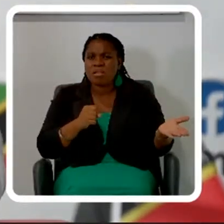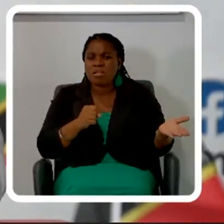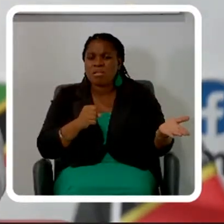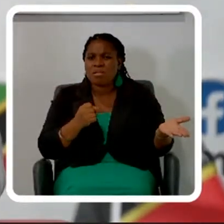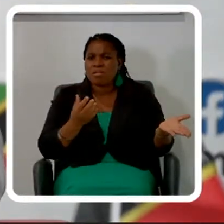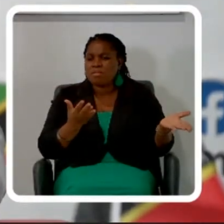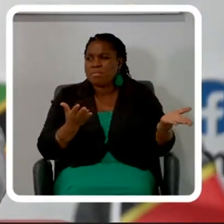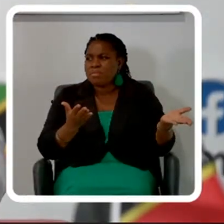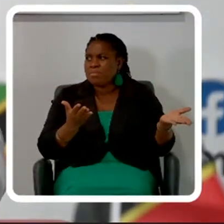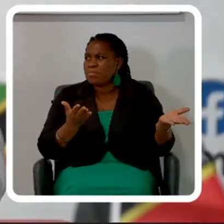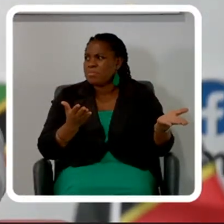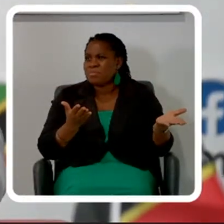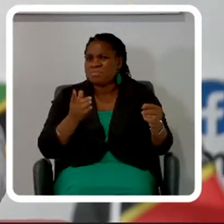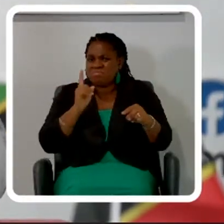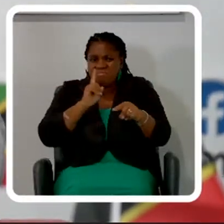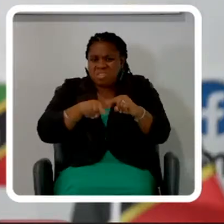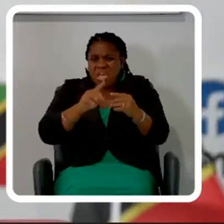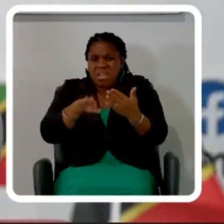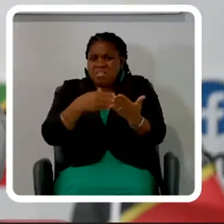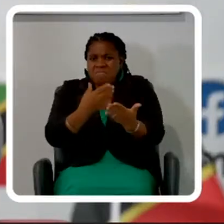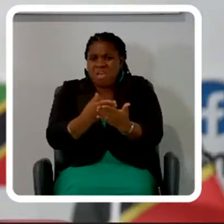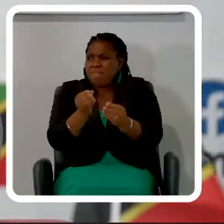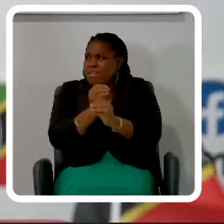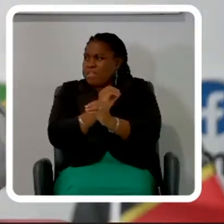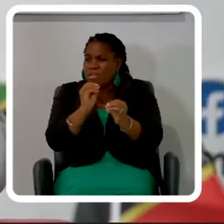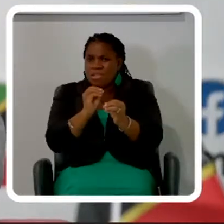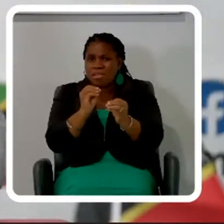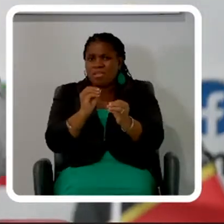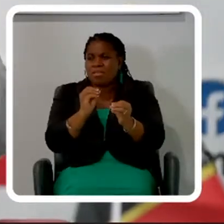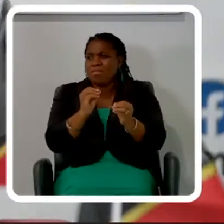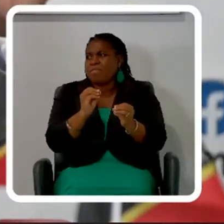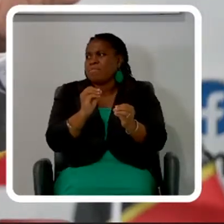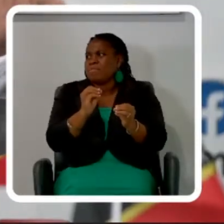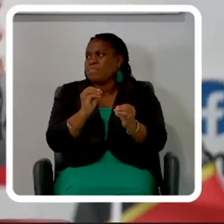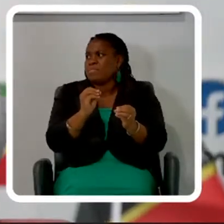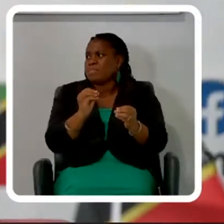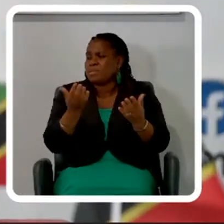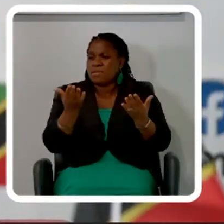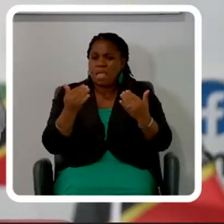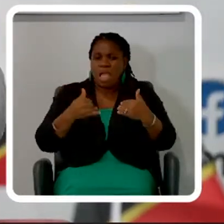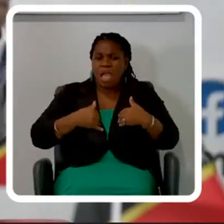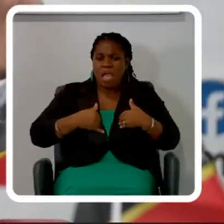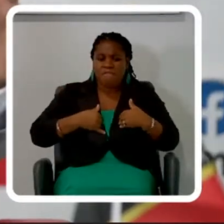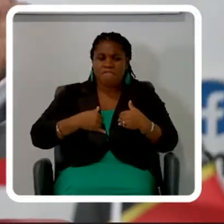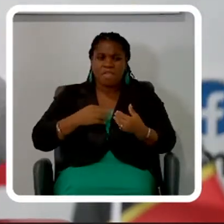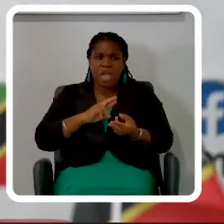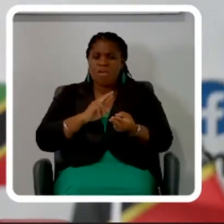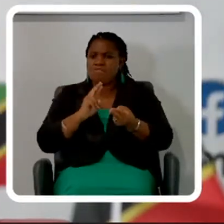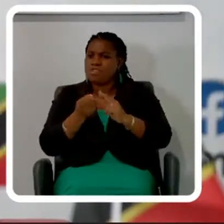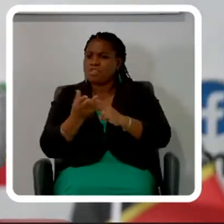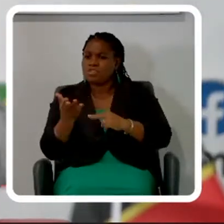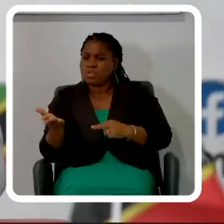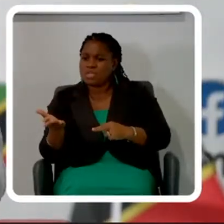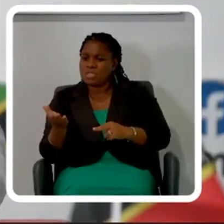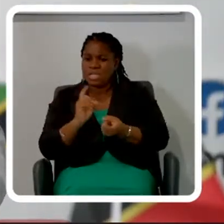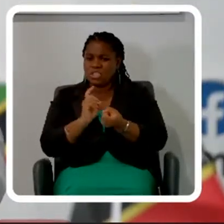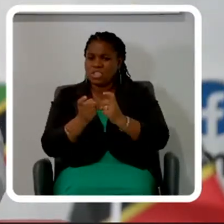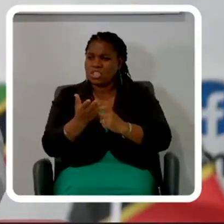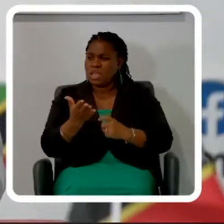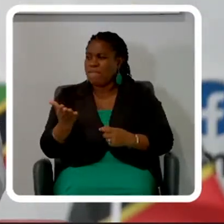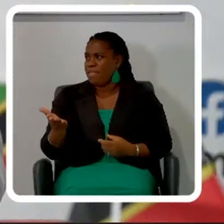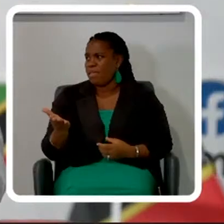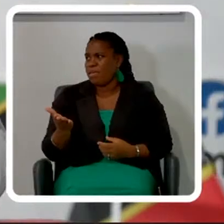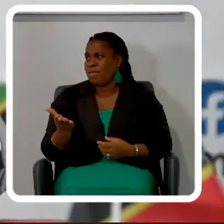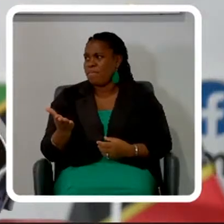Oh, we can't reach that point that there is so much bickering that we had a resource that can transform all of us and it stays there because we can't reach